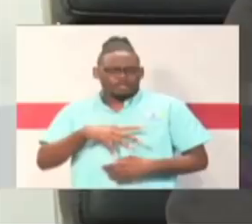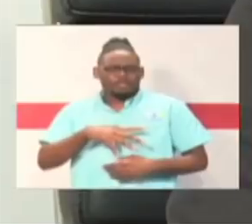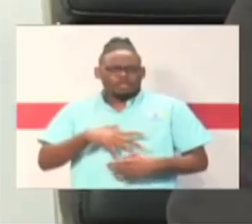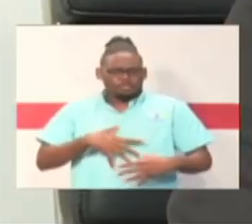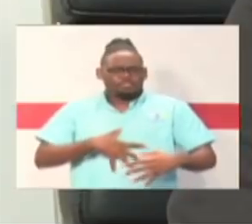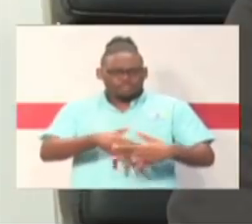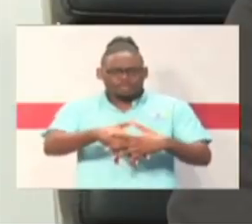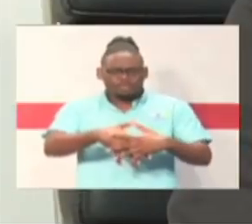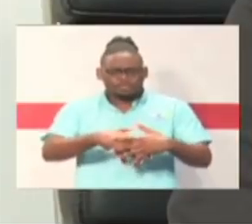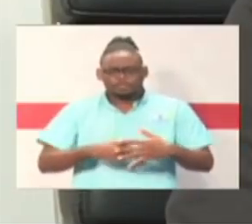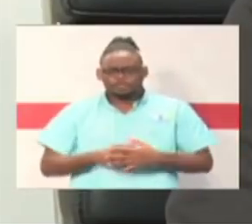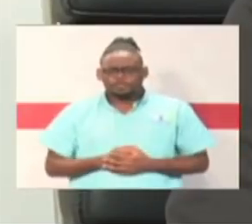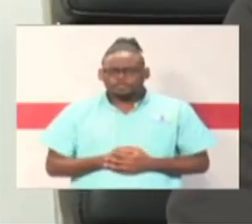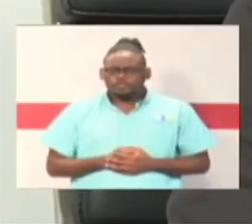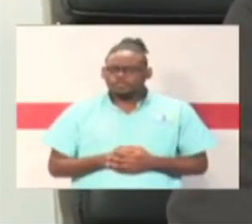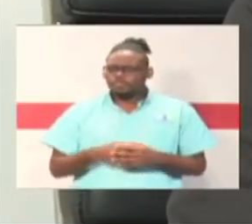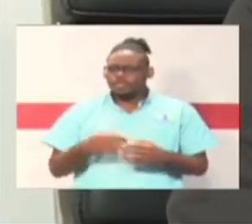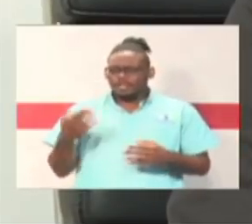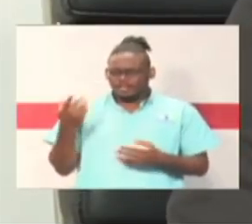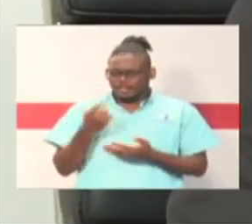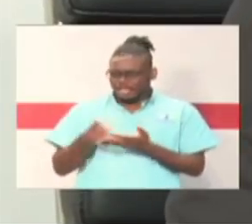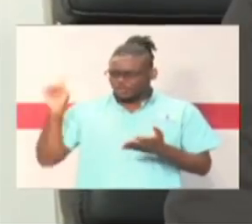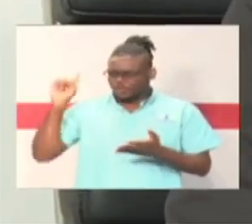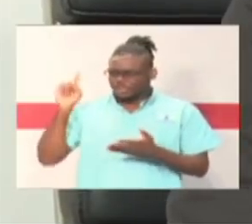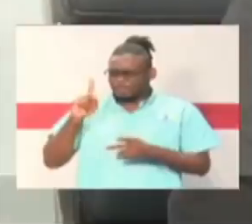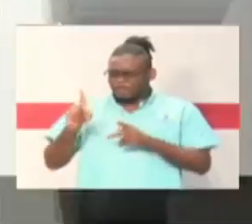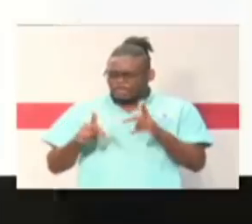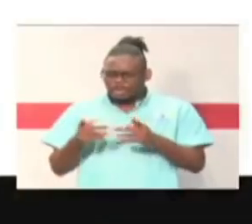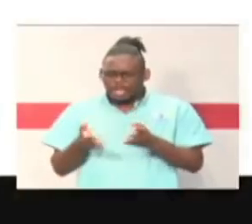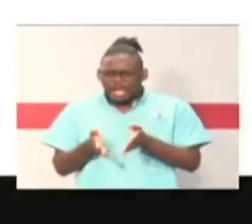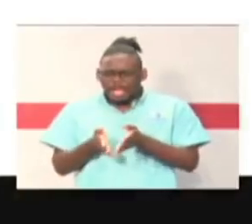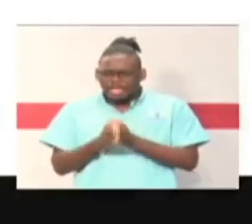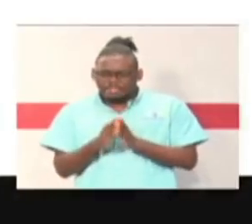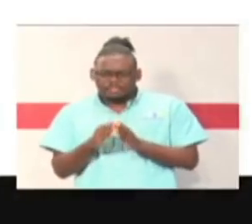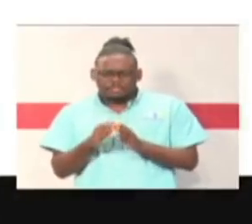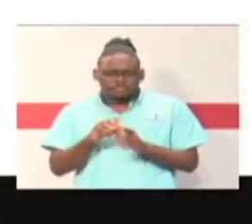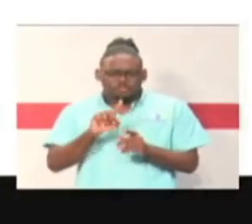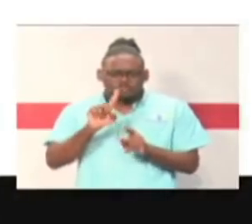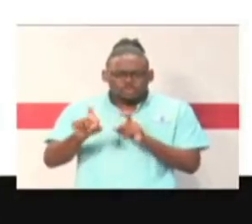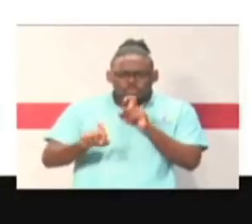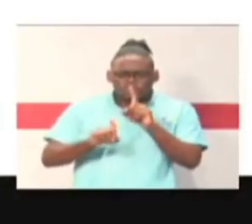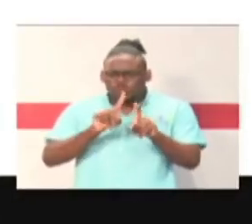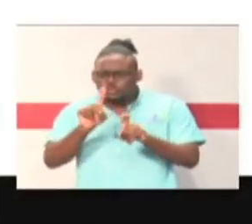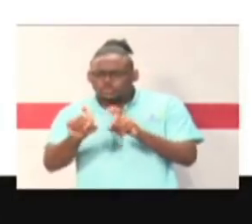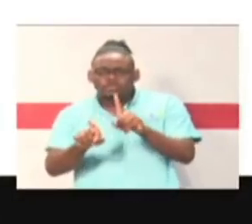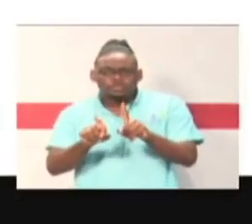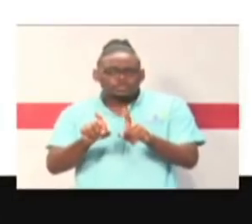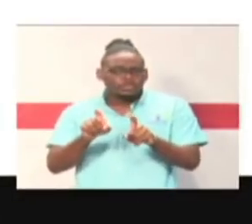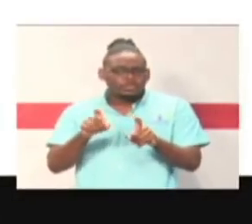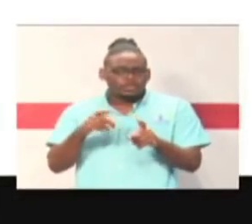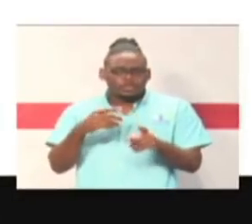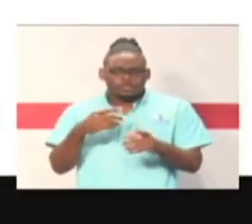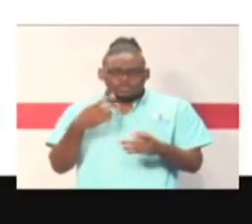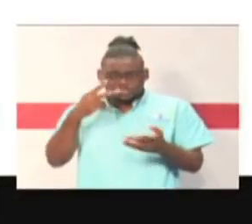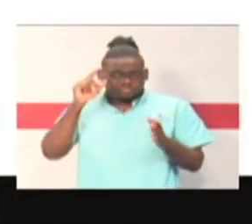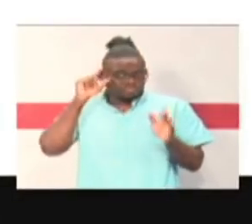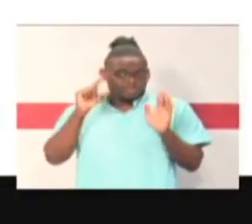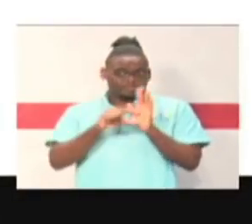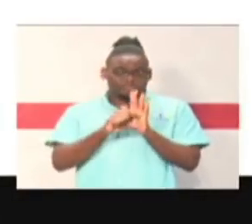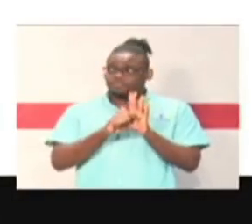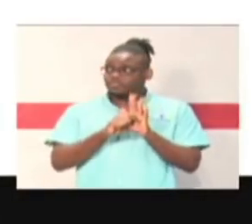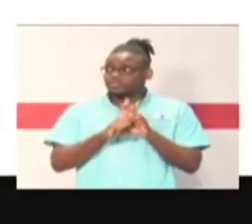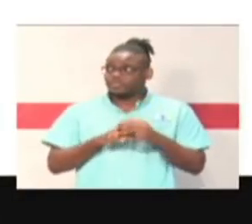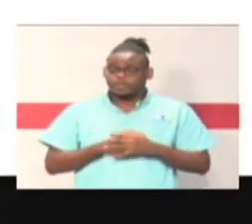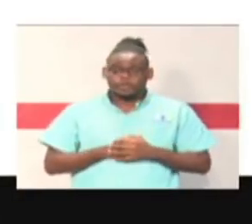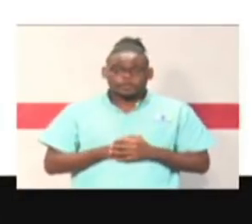media for the past week, and I'm here to just give an update on this. So the first slide, again, who I am. I represent